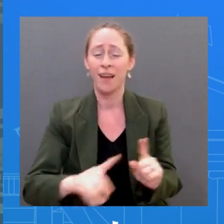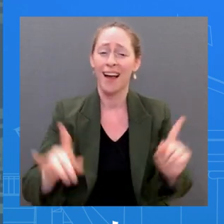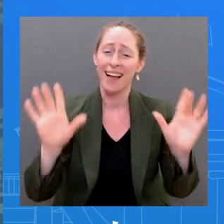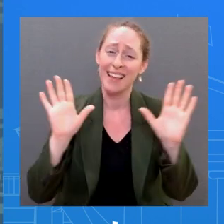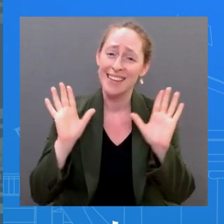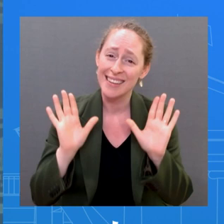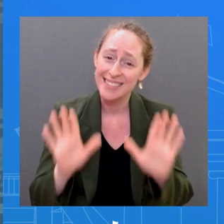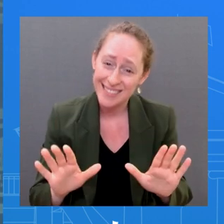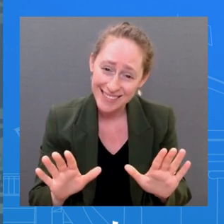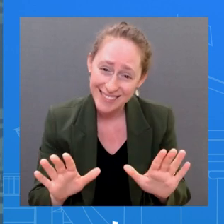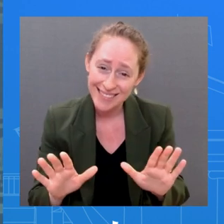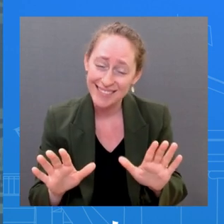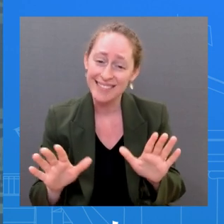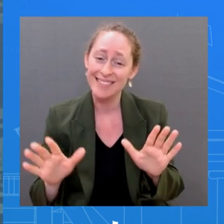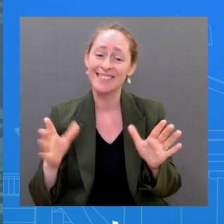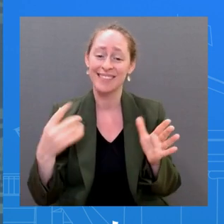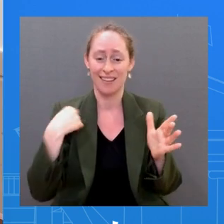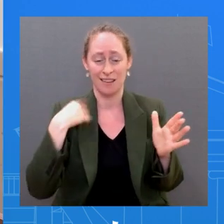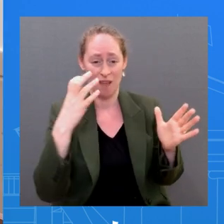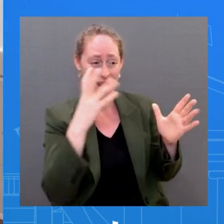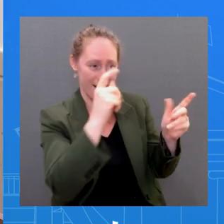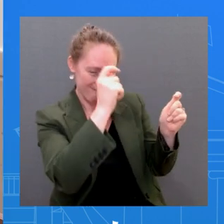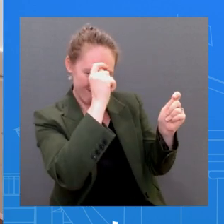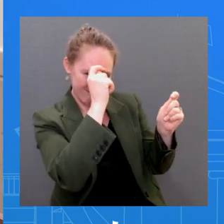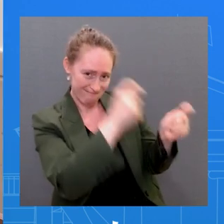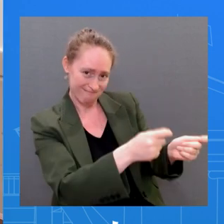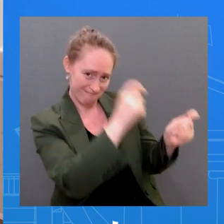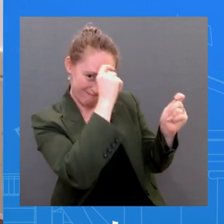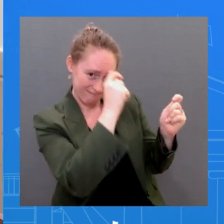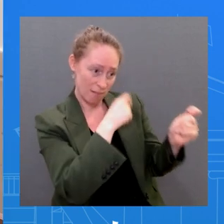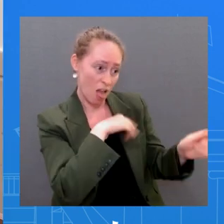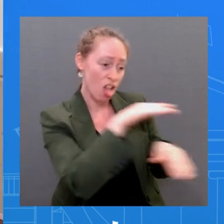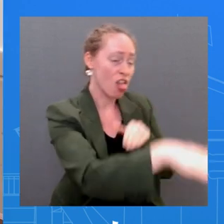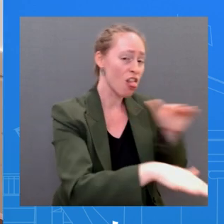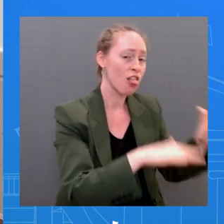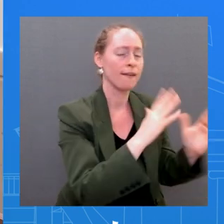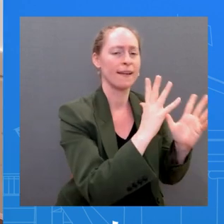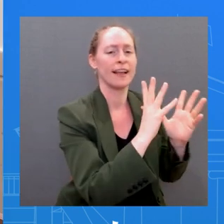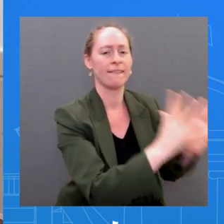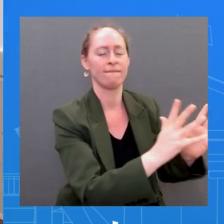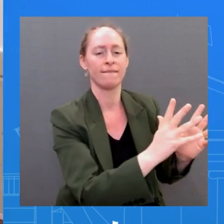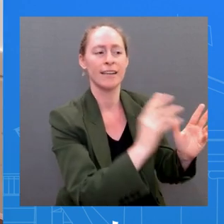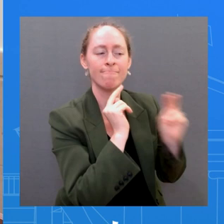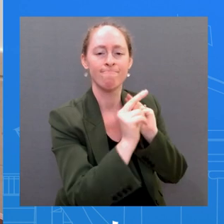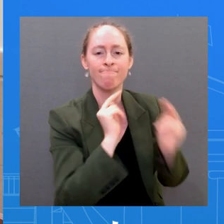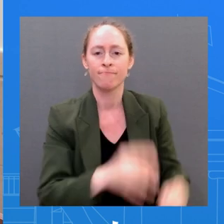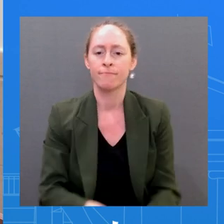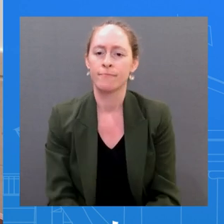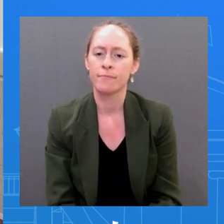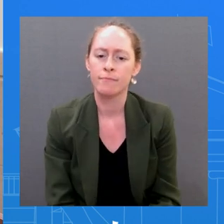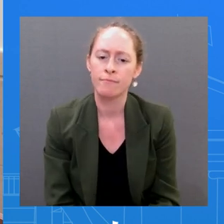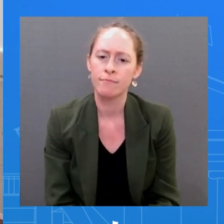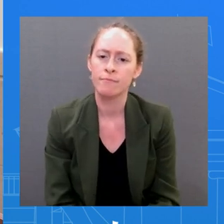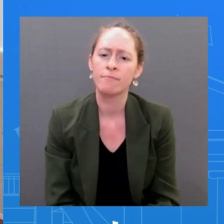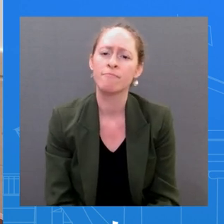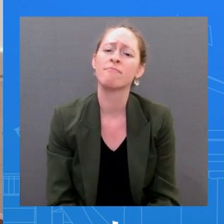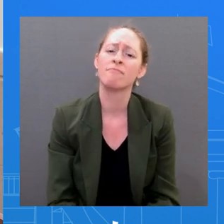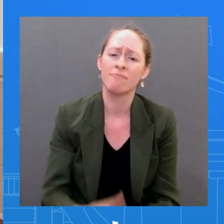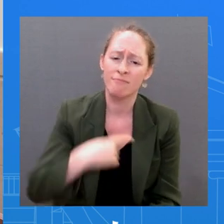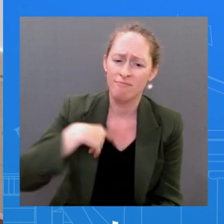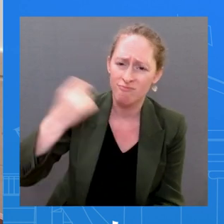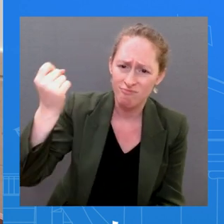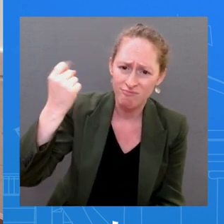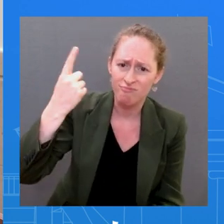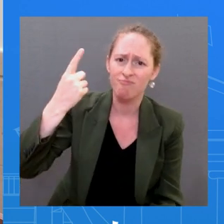in the middle of their negotiations. Sort of what I'm asking, Karine, is particularly as it relates to the red flag laws, what it seems to be coalescing